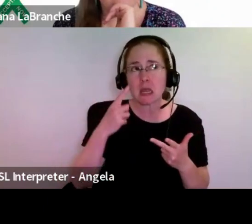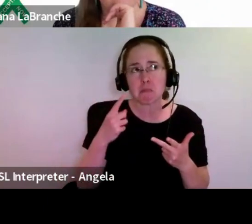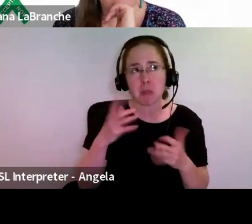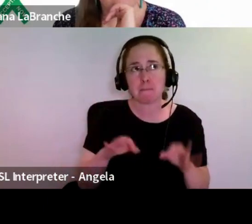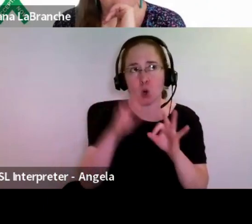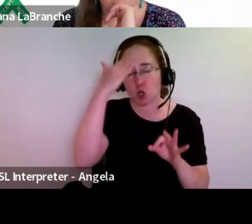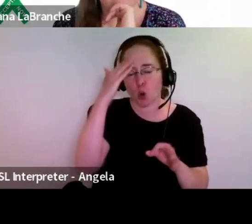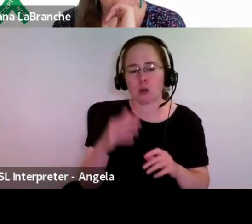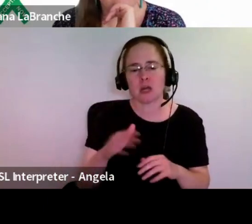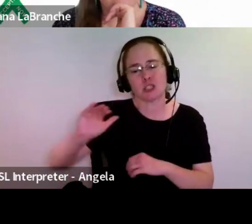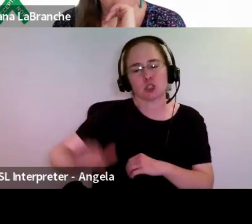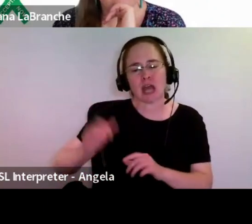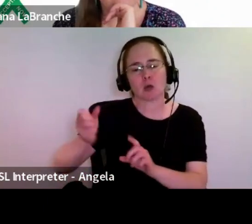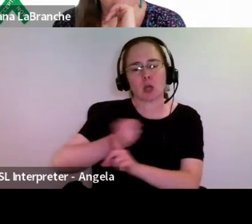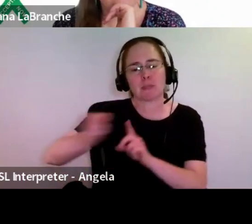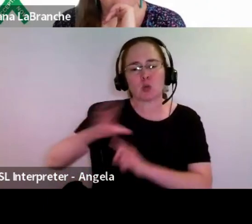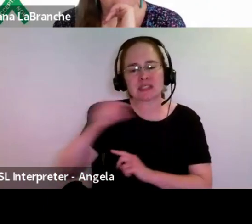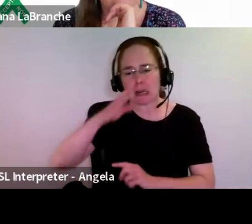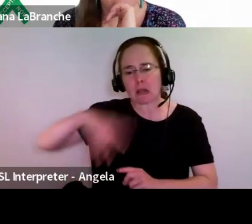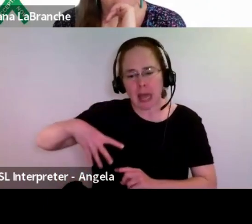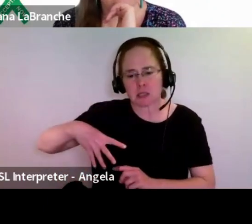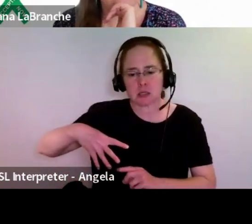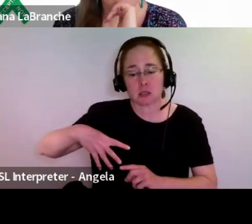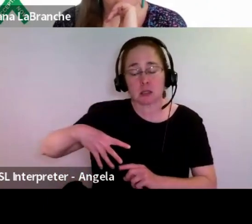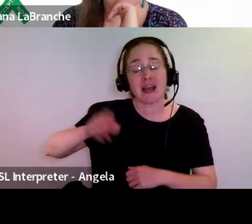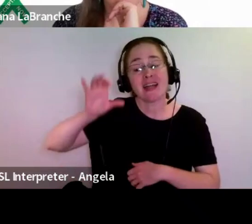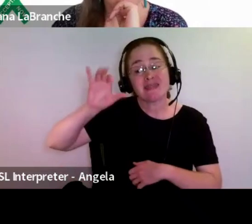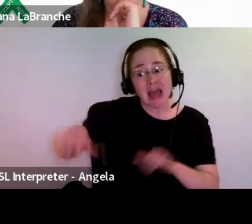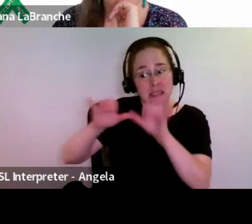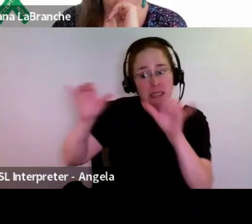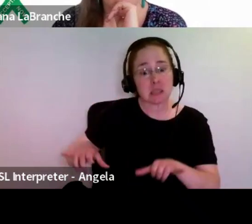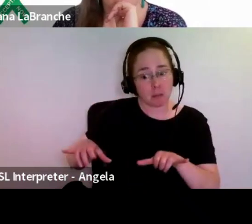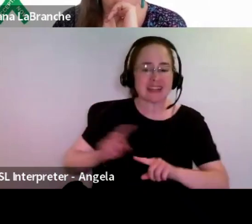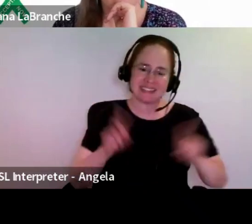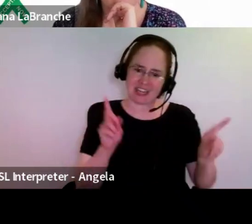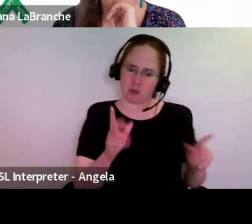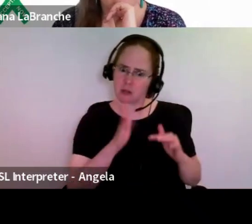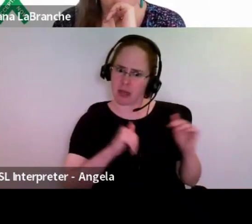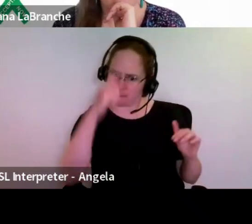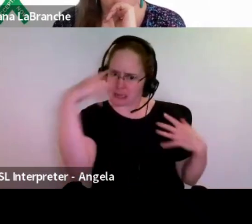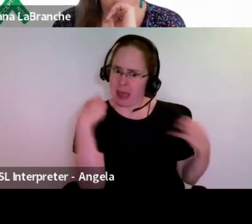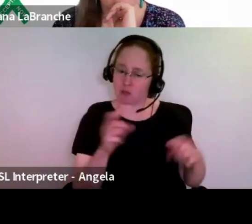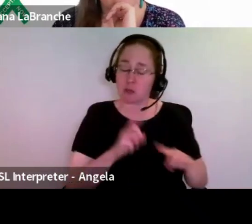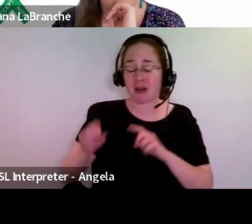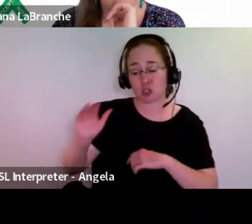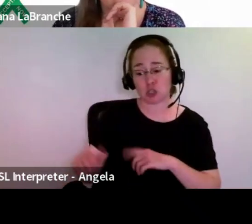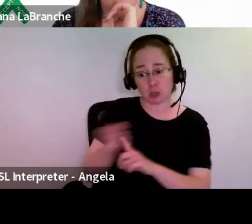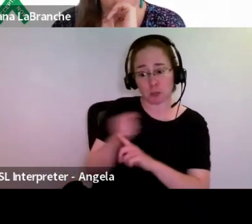in child abuse and neglect, showing that in that system, which again is different from mental health, but in that